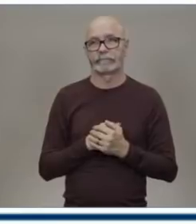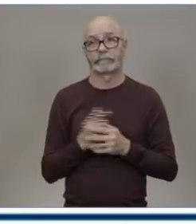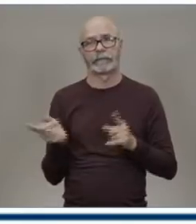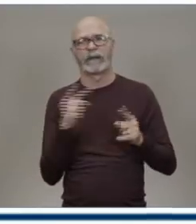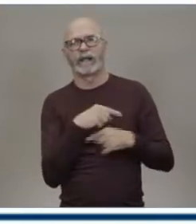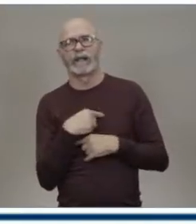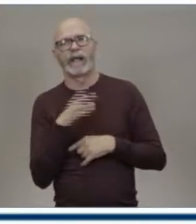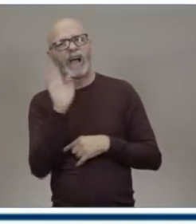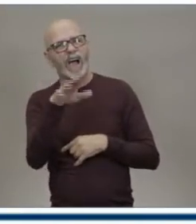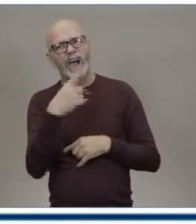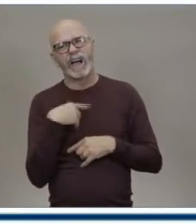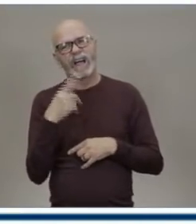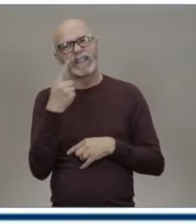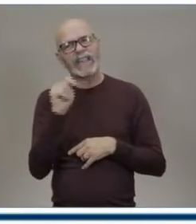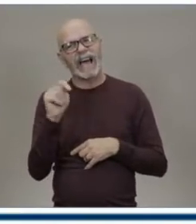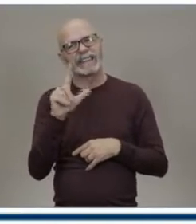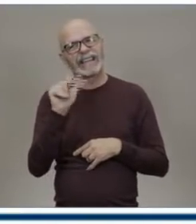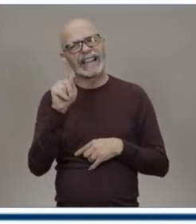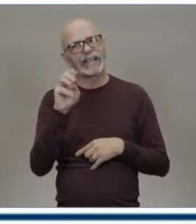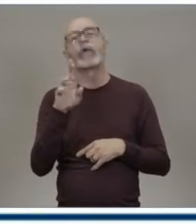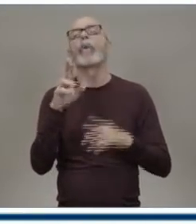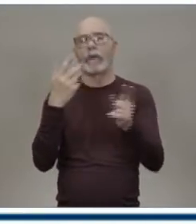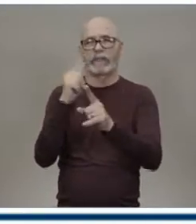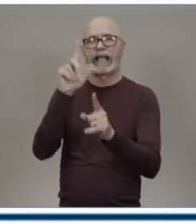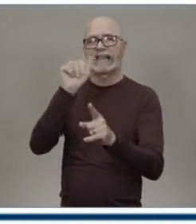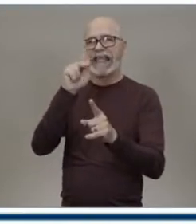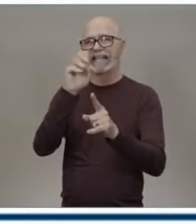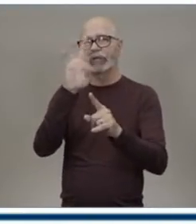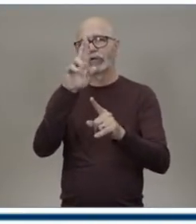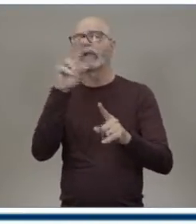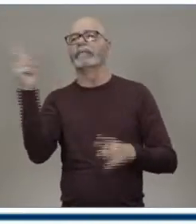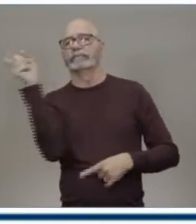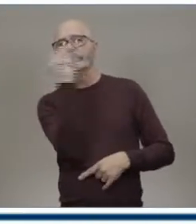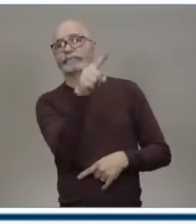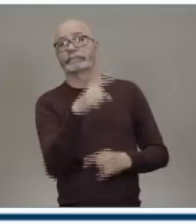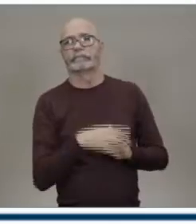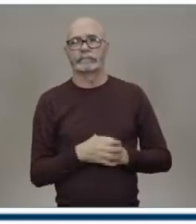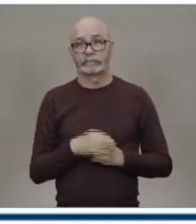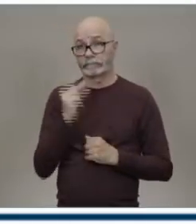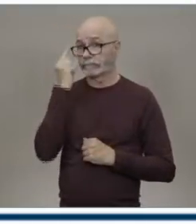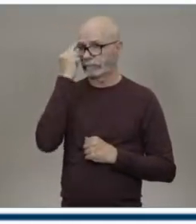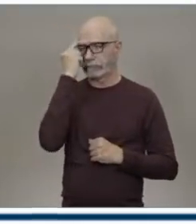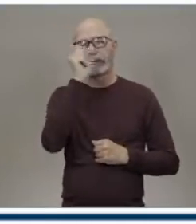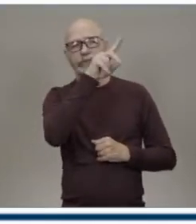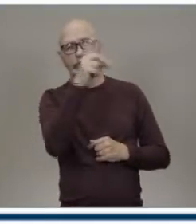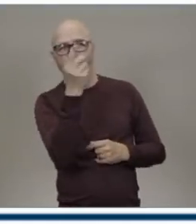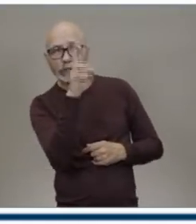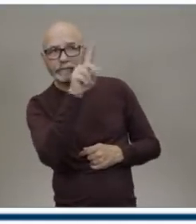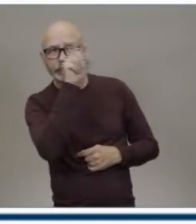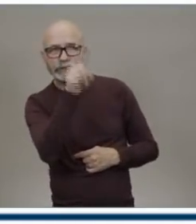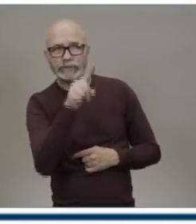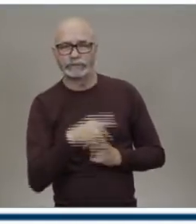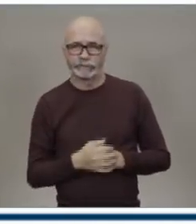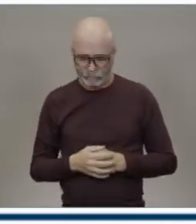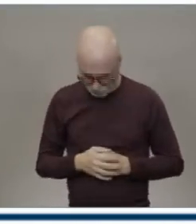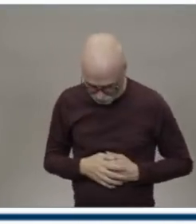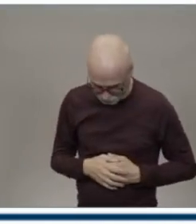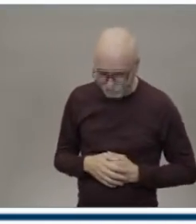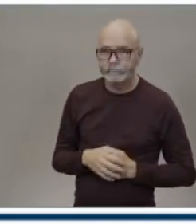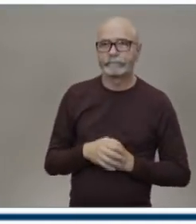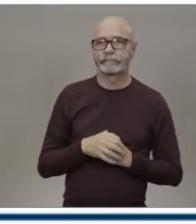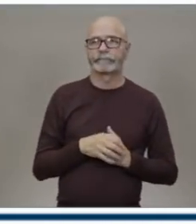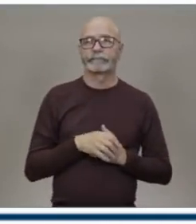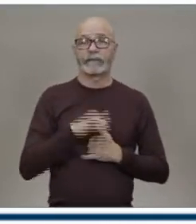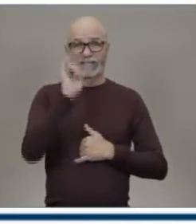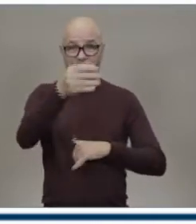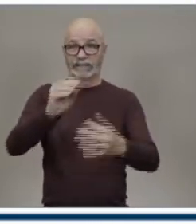Hi, this question is for Dr. Strang. With the case numbers and our daily cases relatively low,